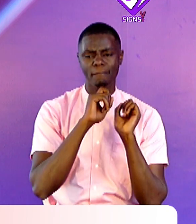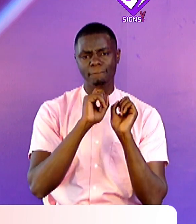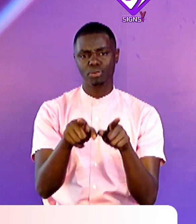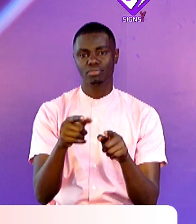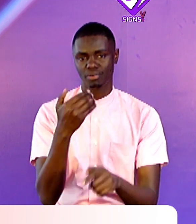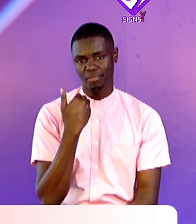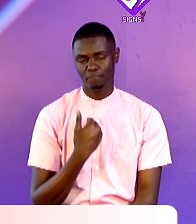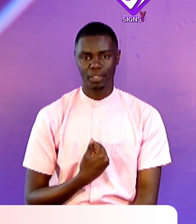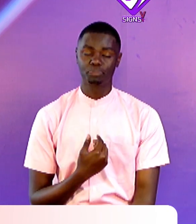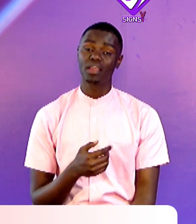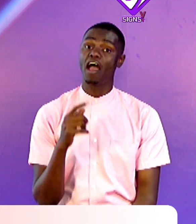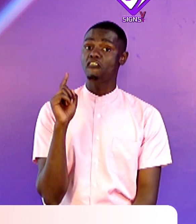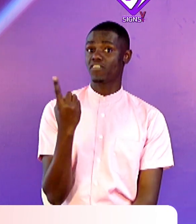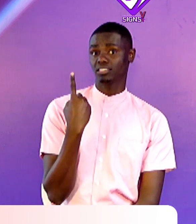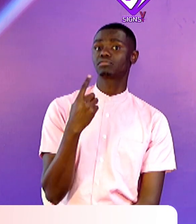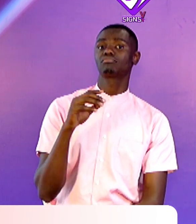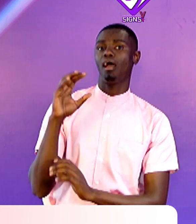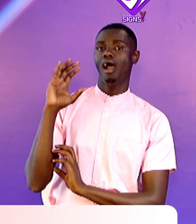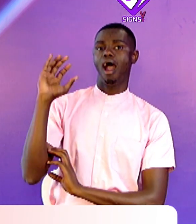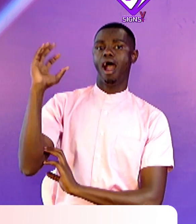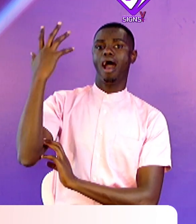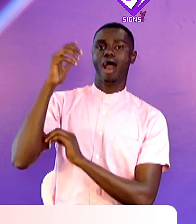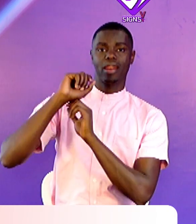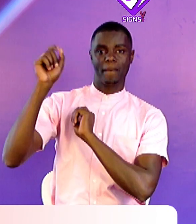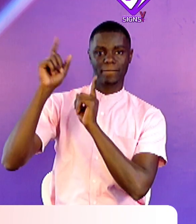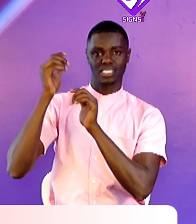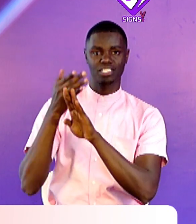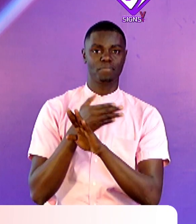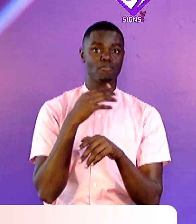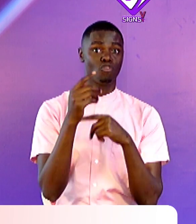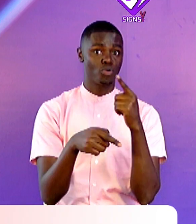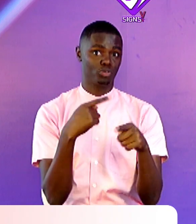ebu anzia na Harambee Stars kwanza before we proceed.